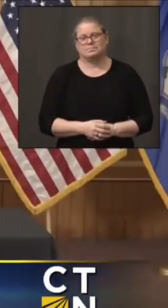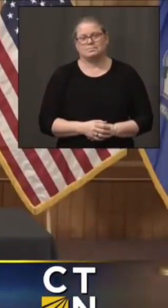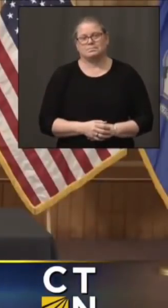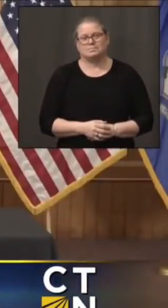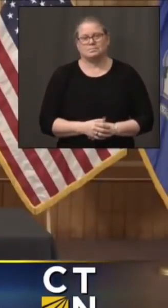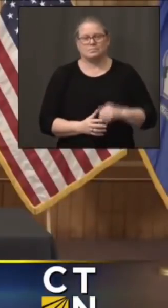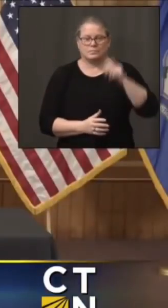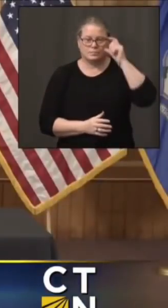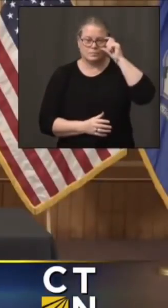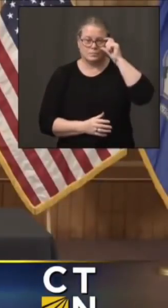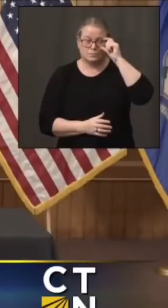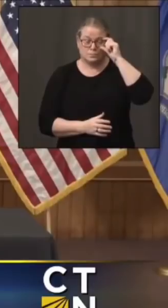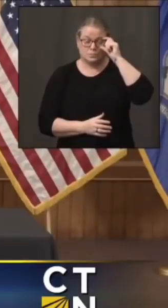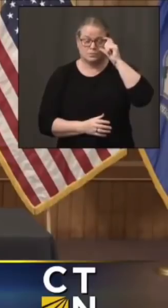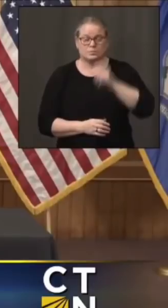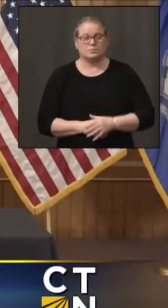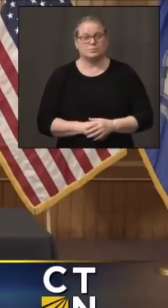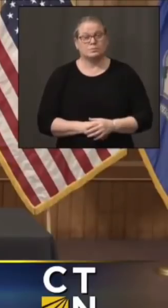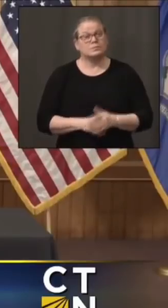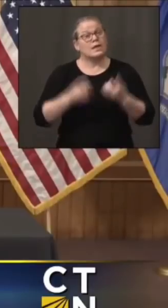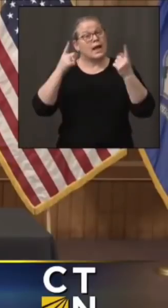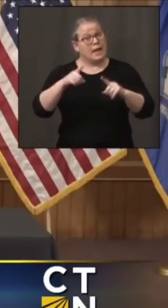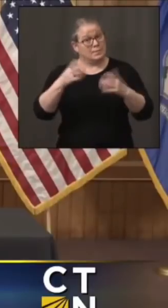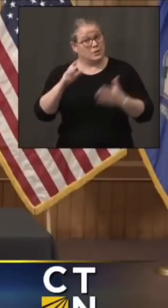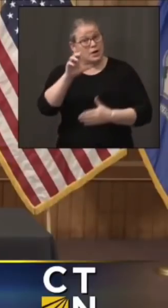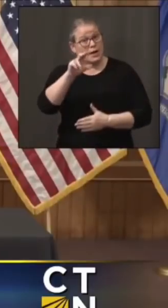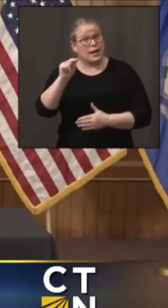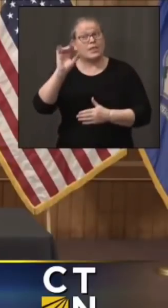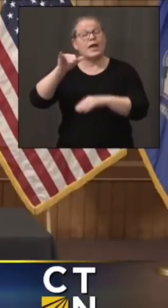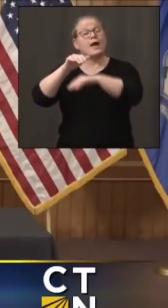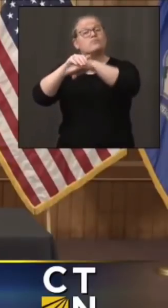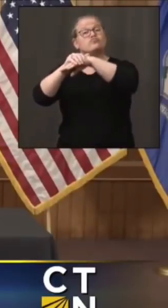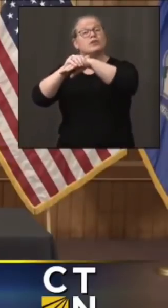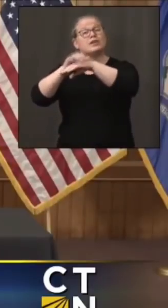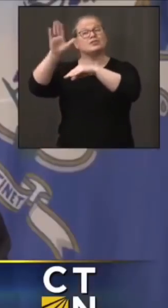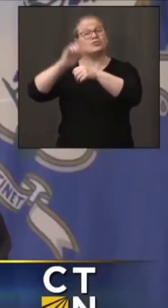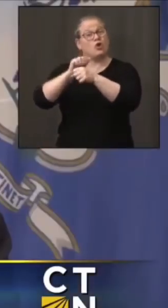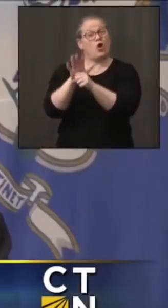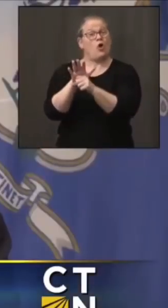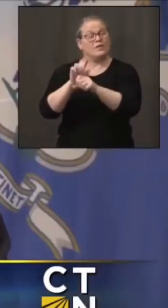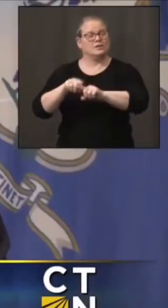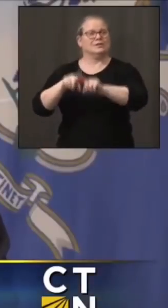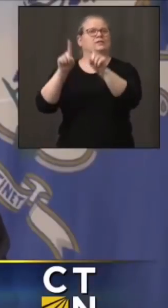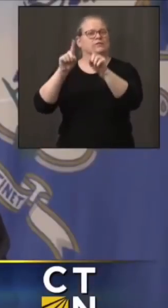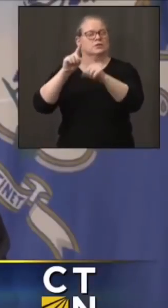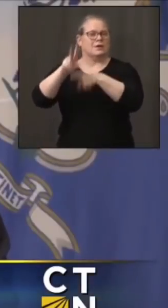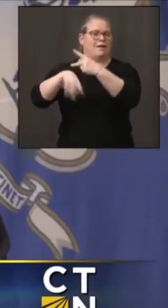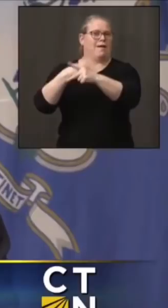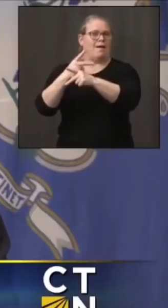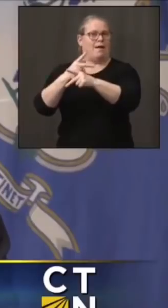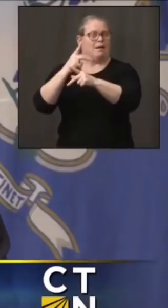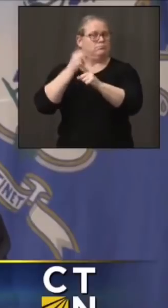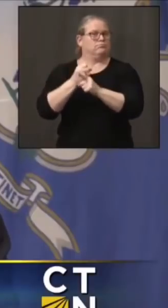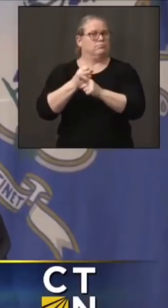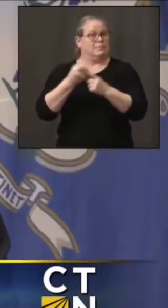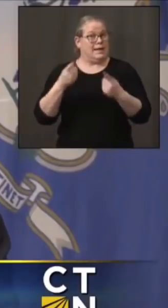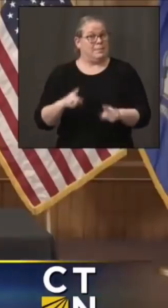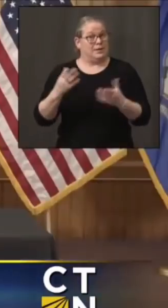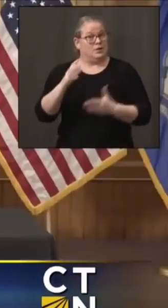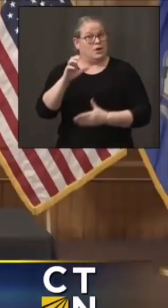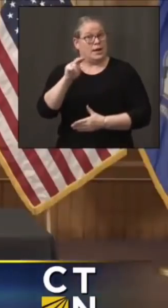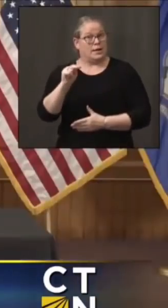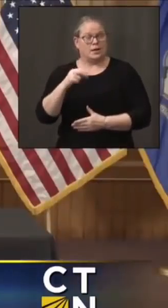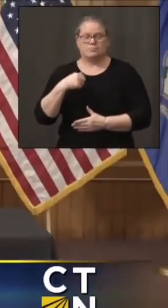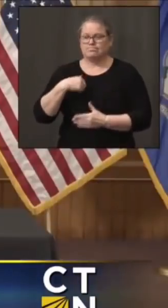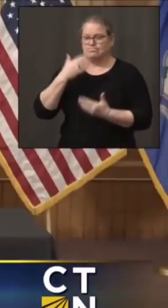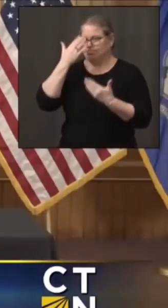Has there been any evidence of the variant yet here in Connecticut? Not that I know of, no. And can